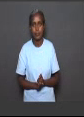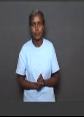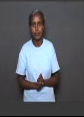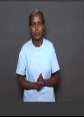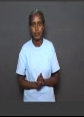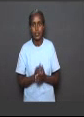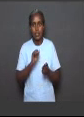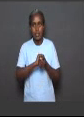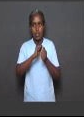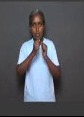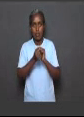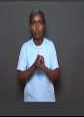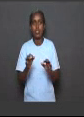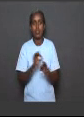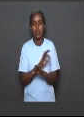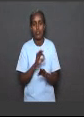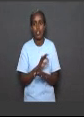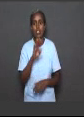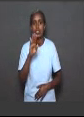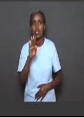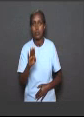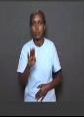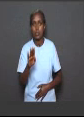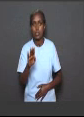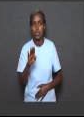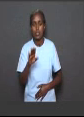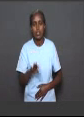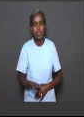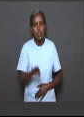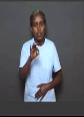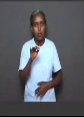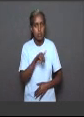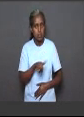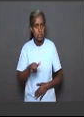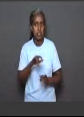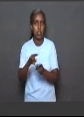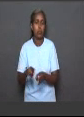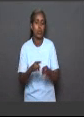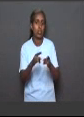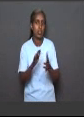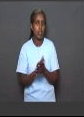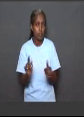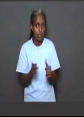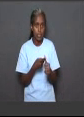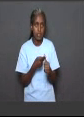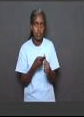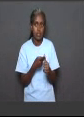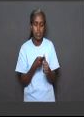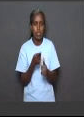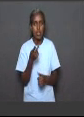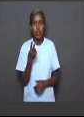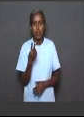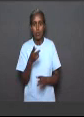The inverse of function B is found the same way. First,